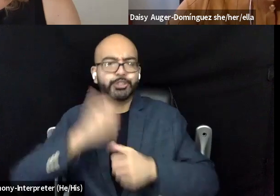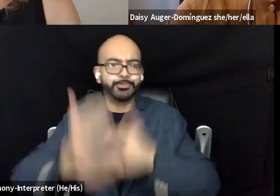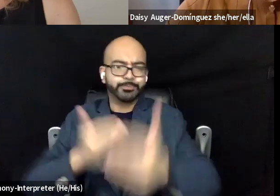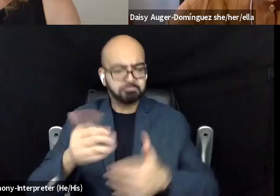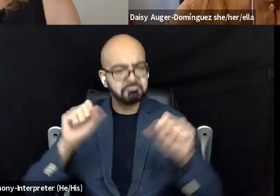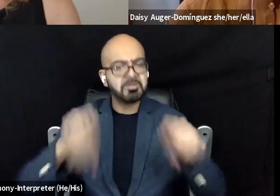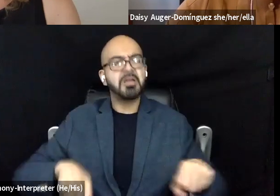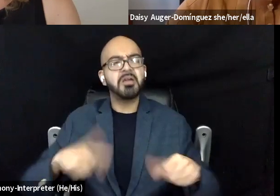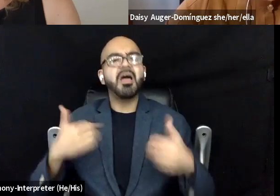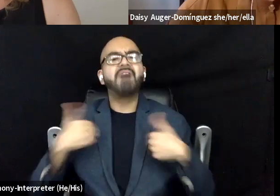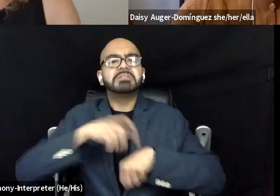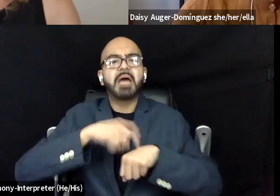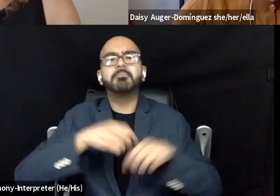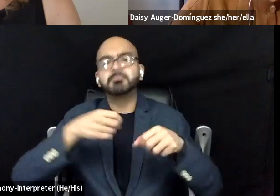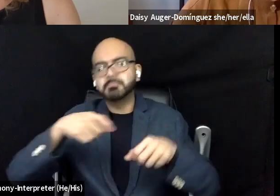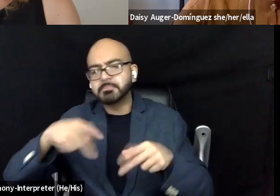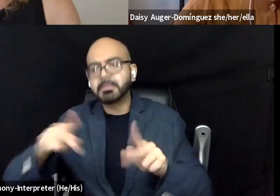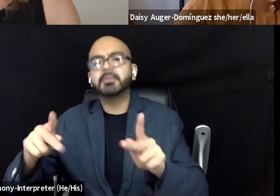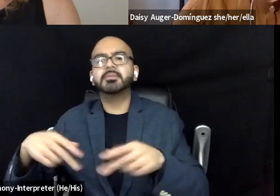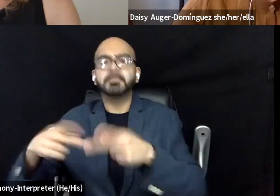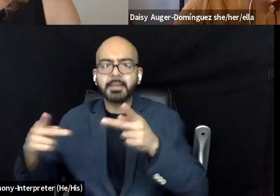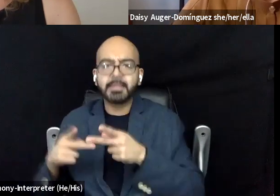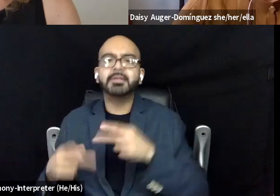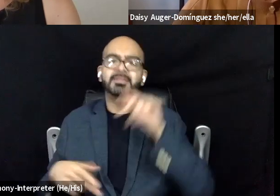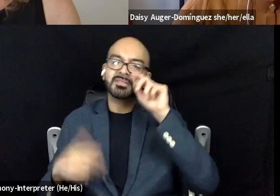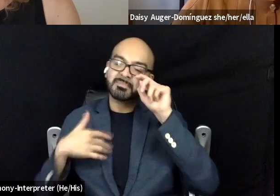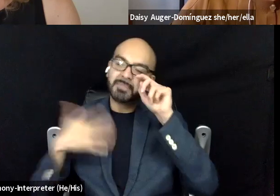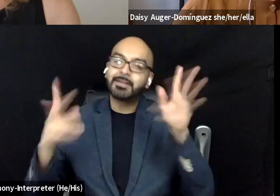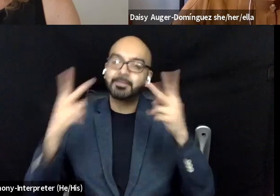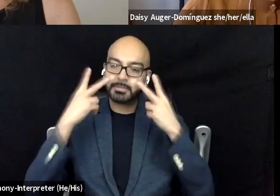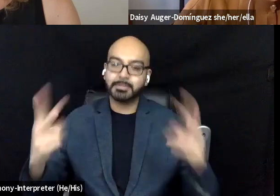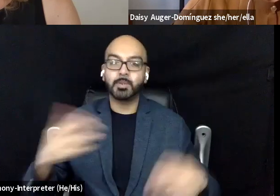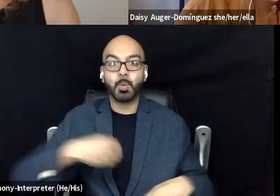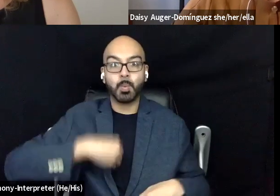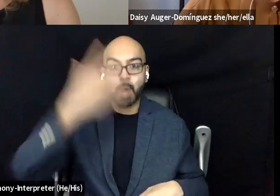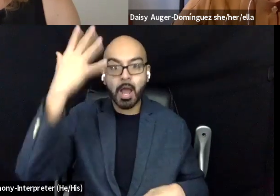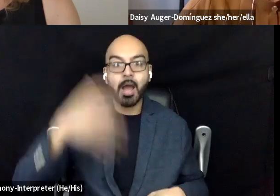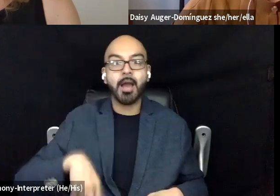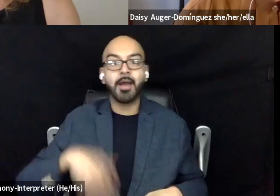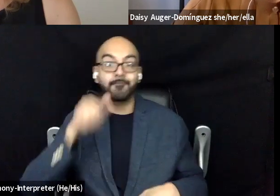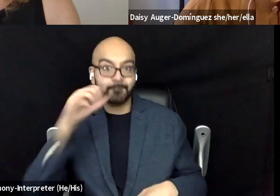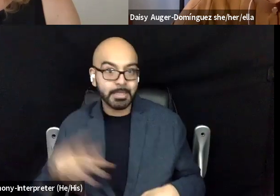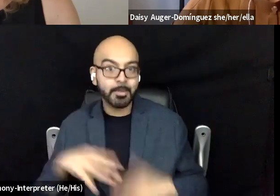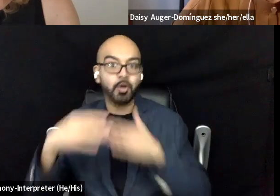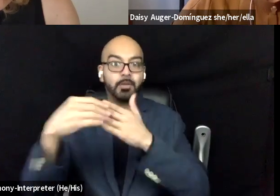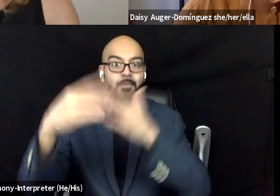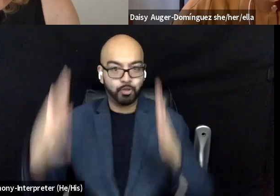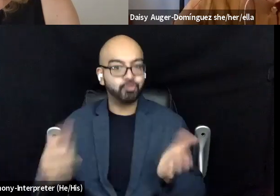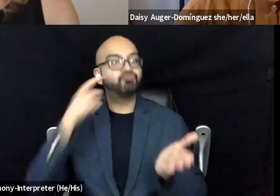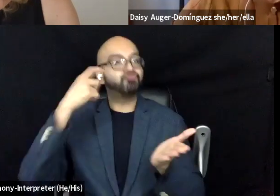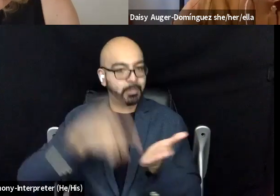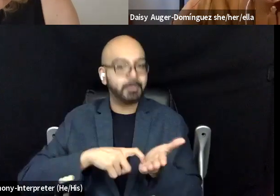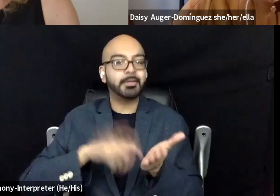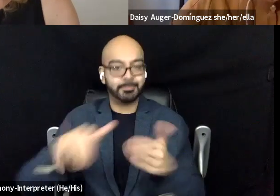have seen white male and female leaders reckon with that and recognize that and